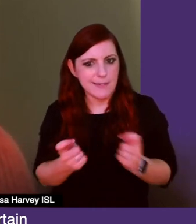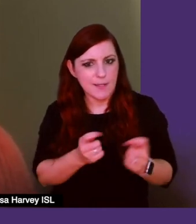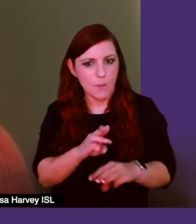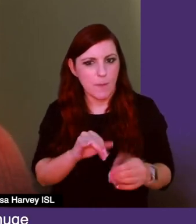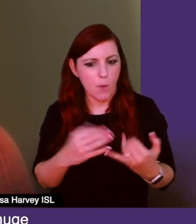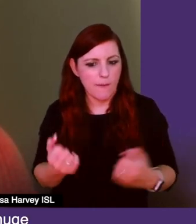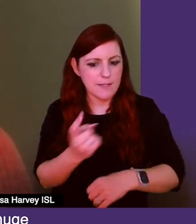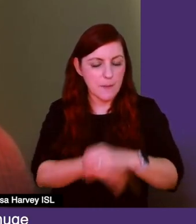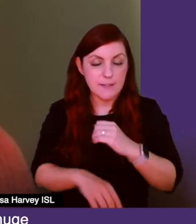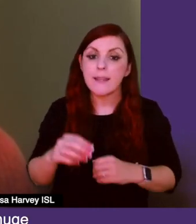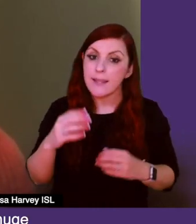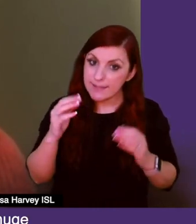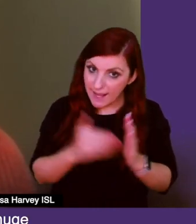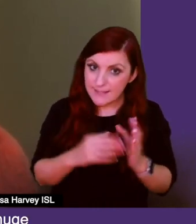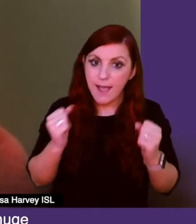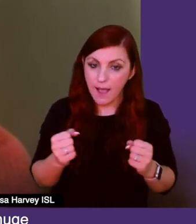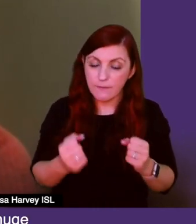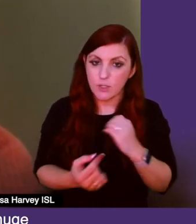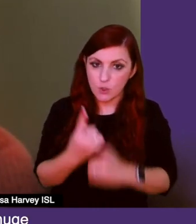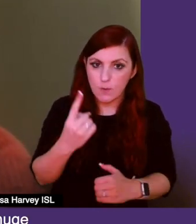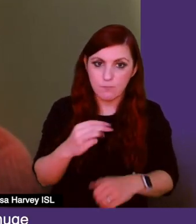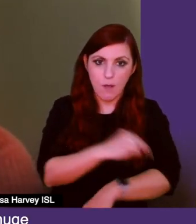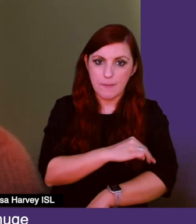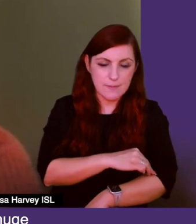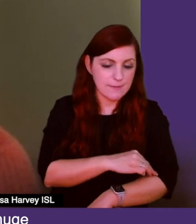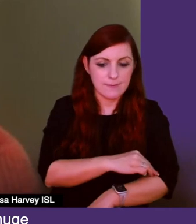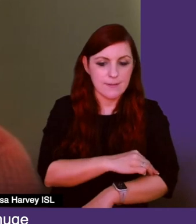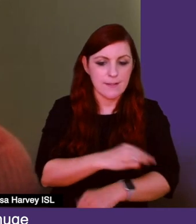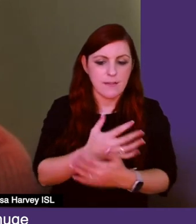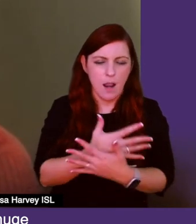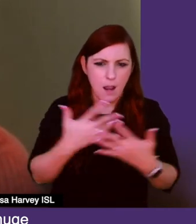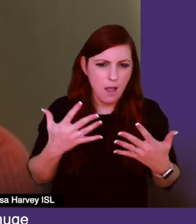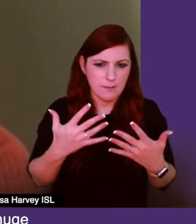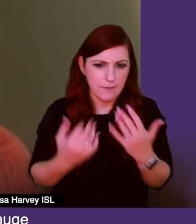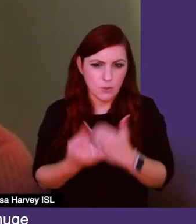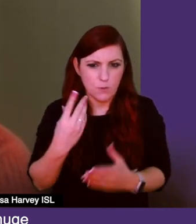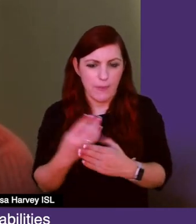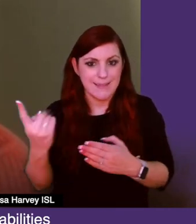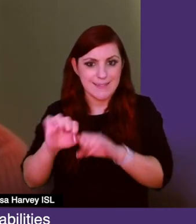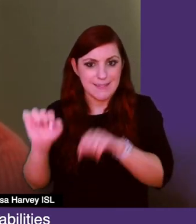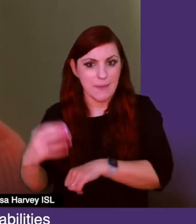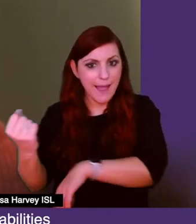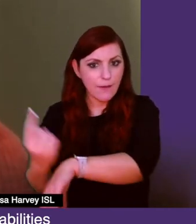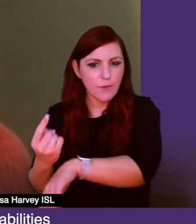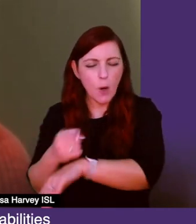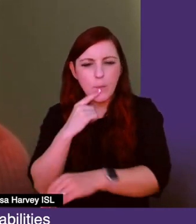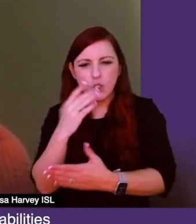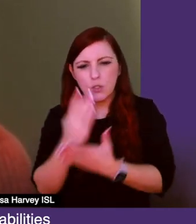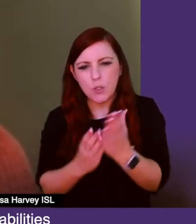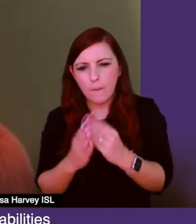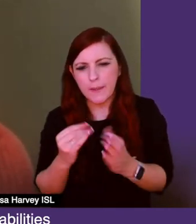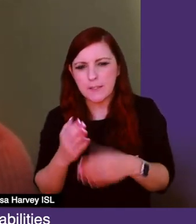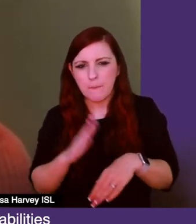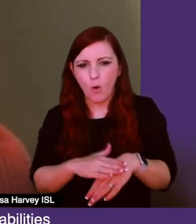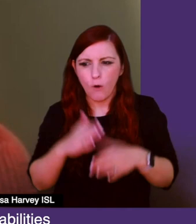them. Now, it's not without its problems, believe me, there's a huge amount of problems over there with the system that they have, but certain things